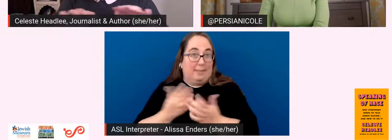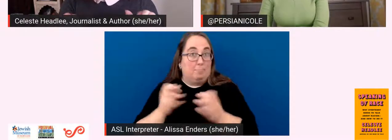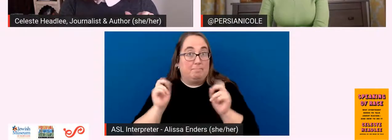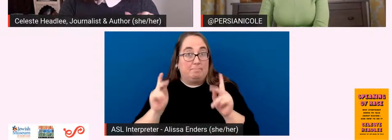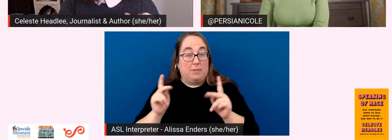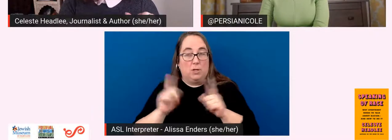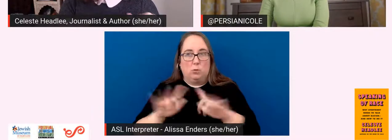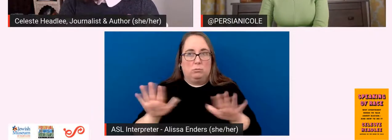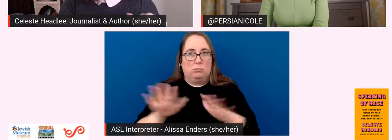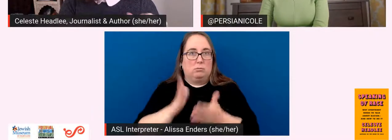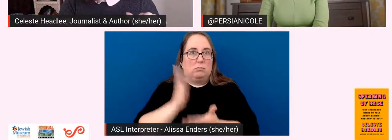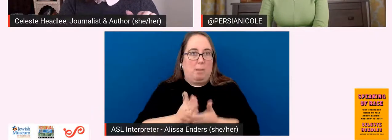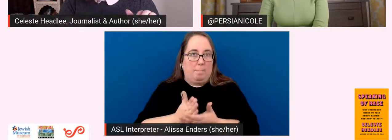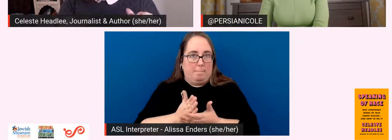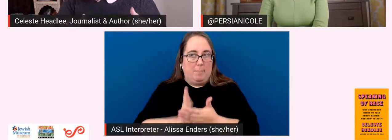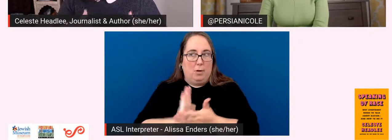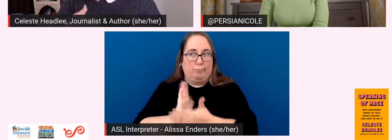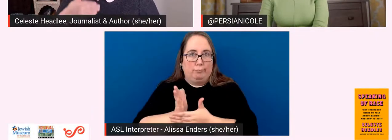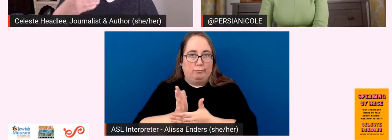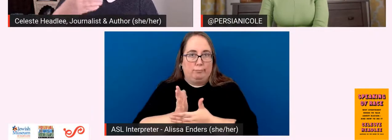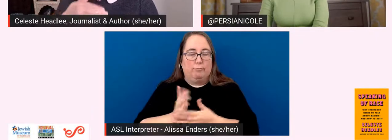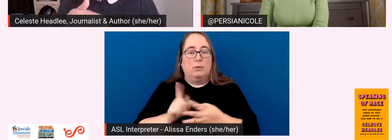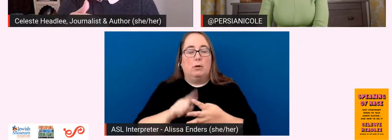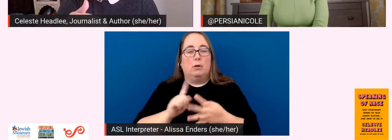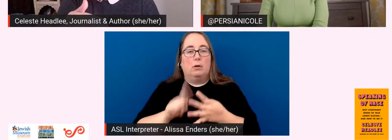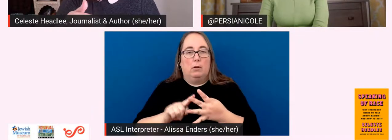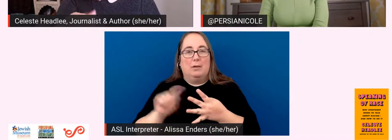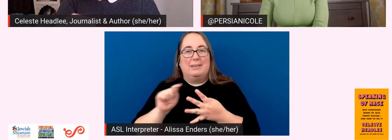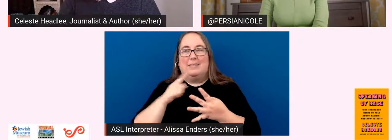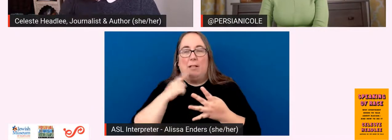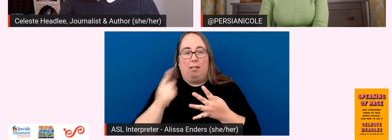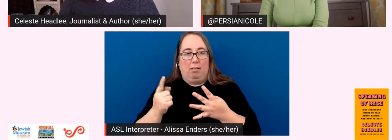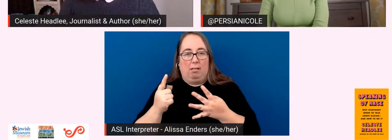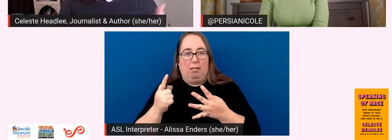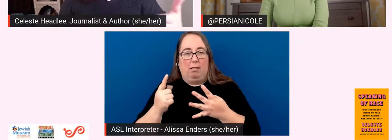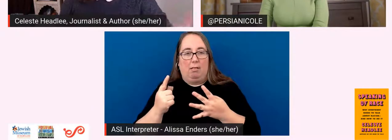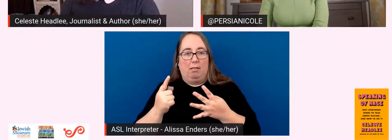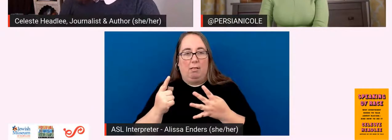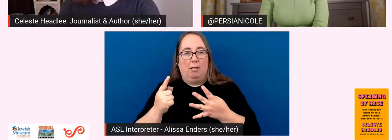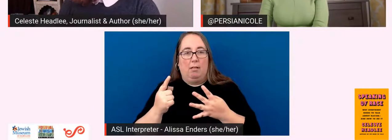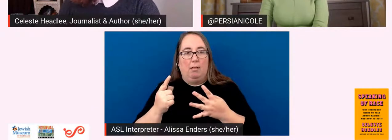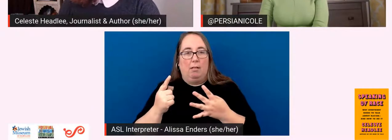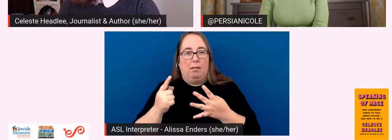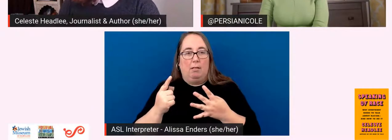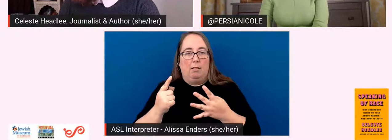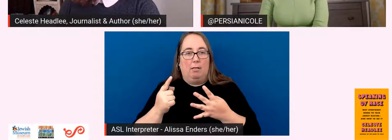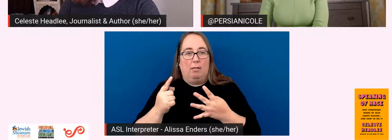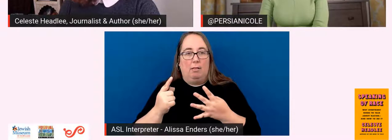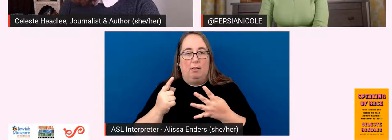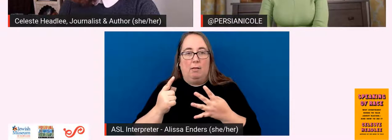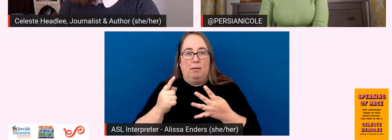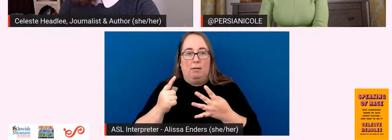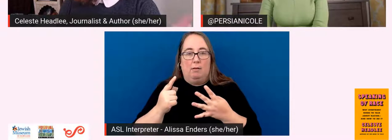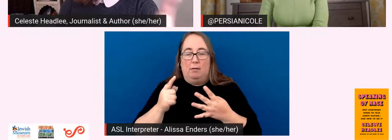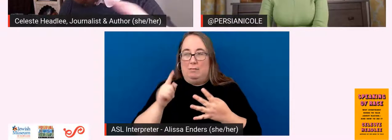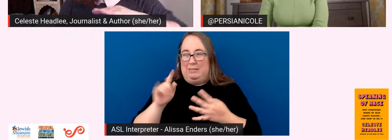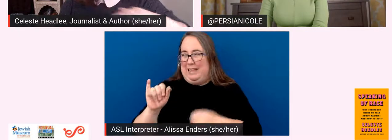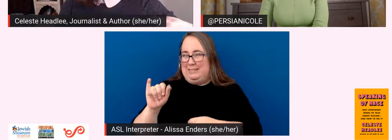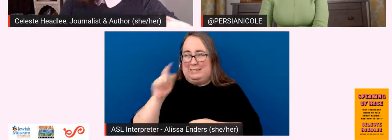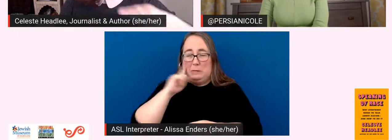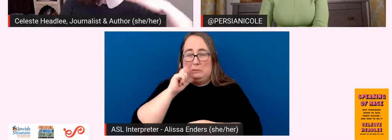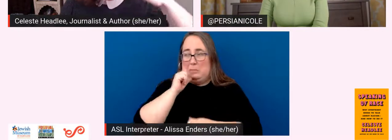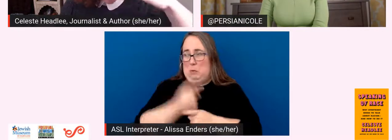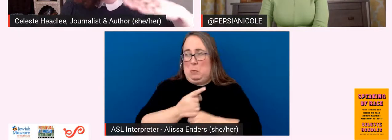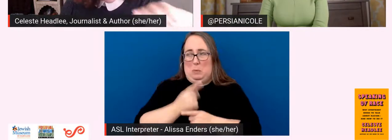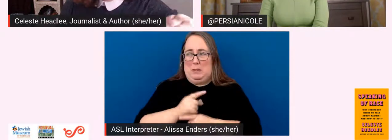just stop and interrupt them. Then you're going to tell them. That person would say, wow, that sounds inappropriate to me. That's all